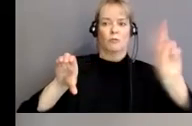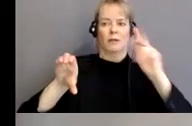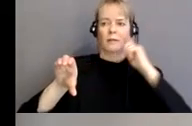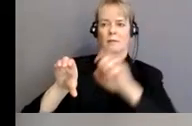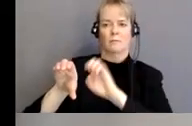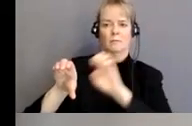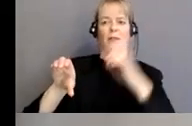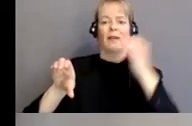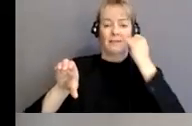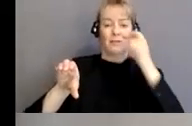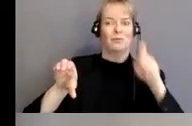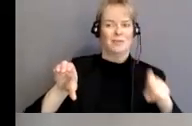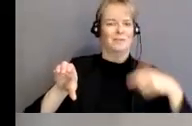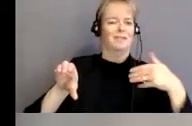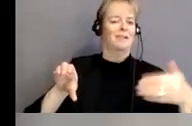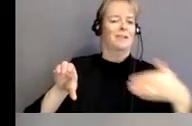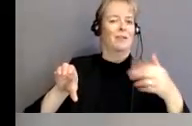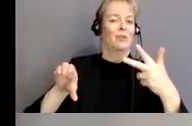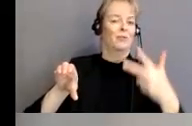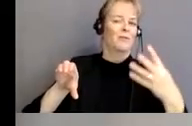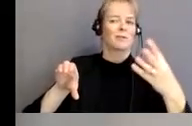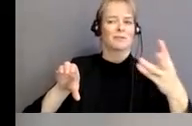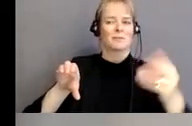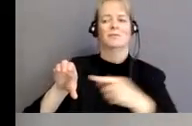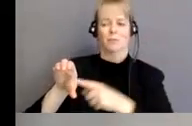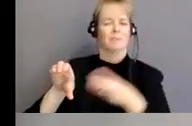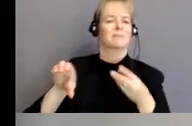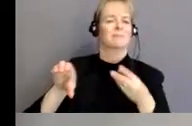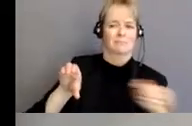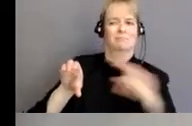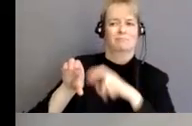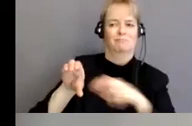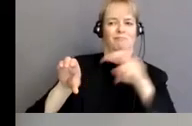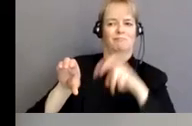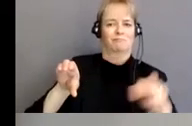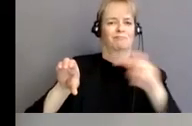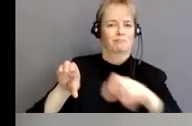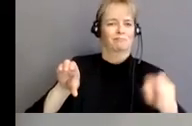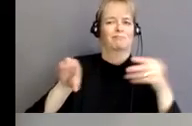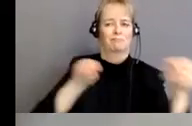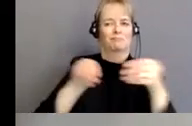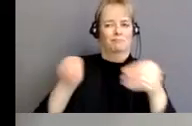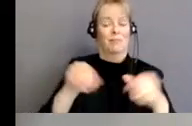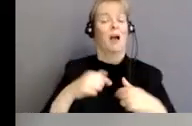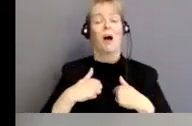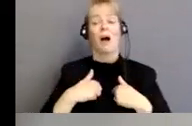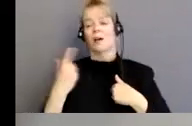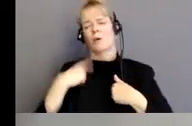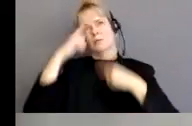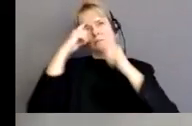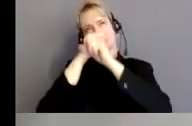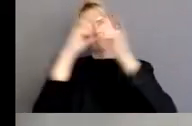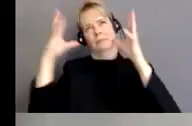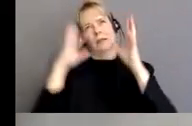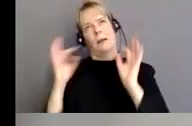good practice to have. So I always had a number in my head. Yes, I have enough money to cover for X number of